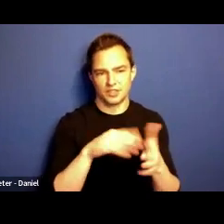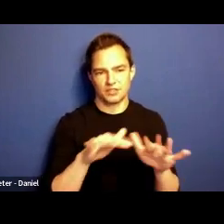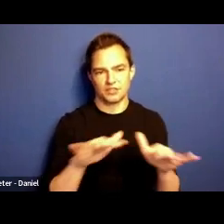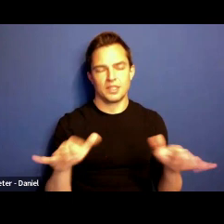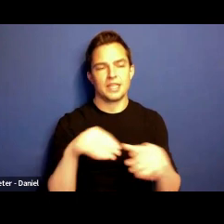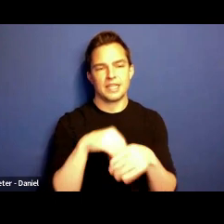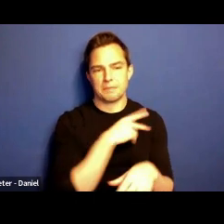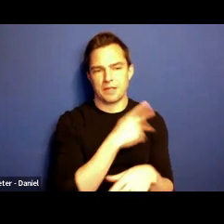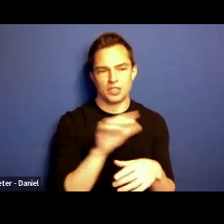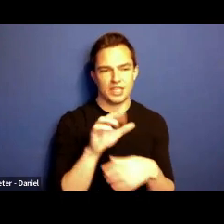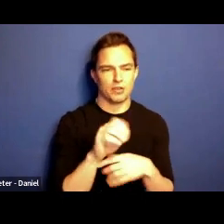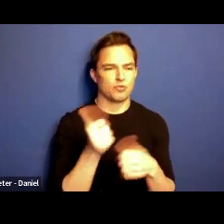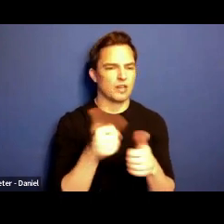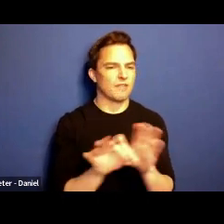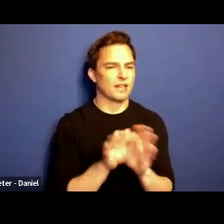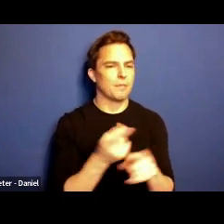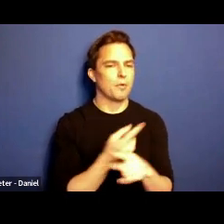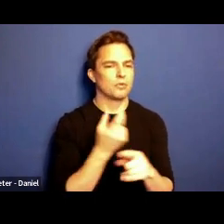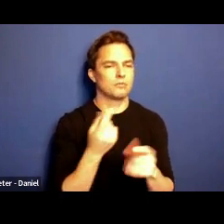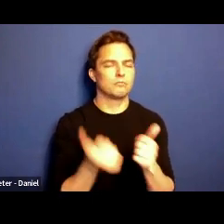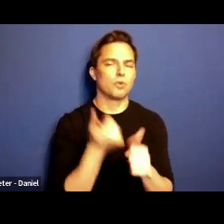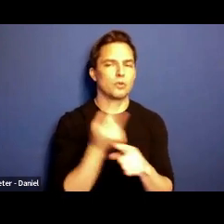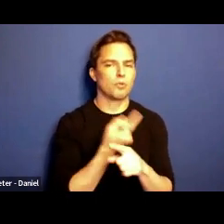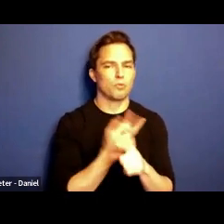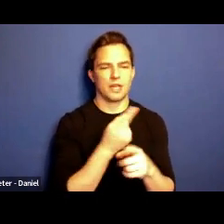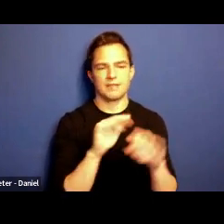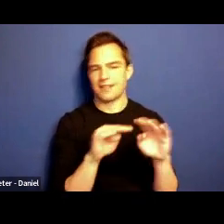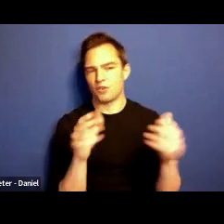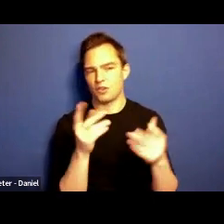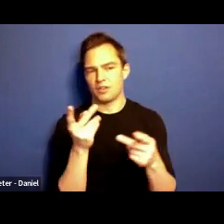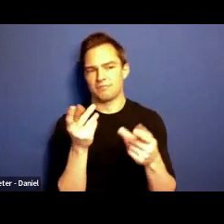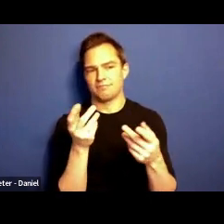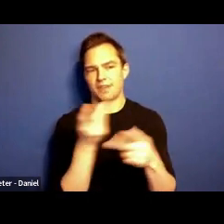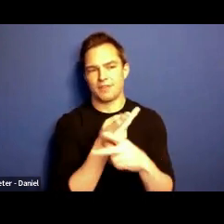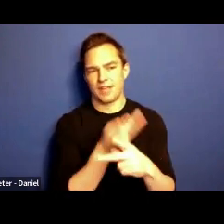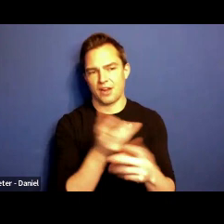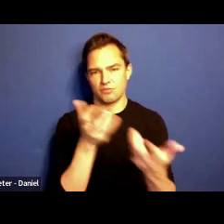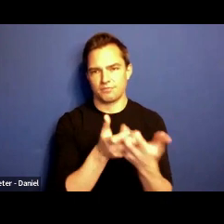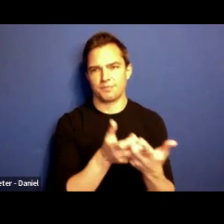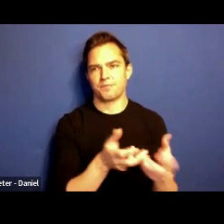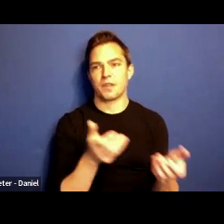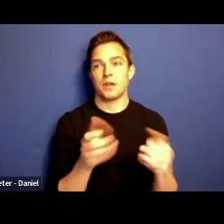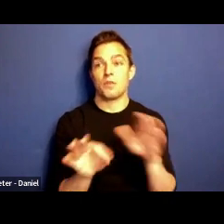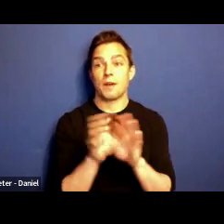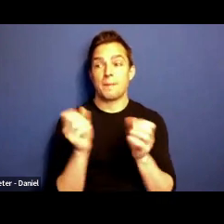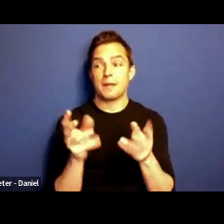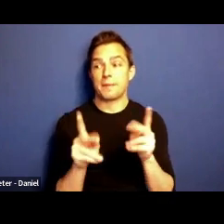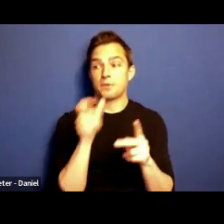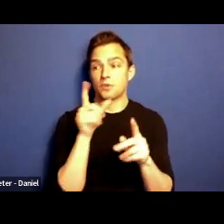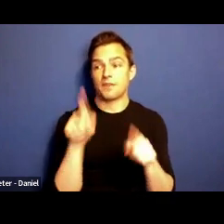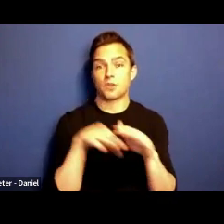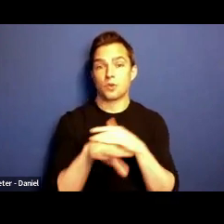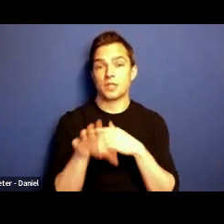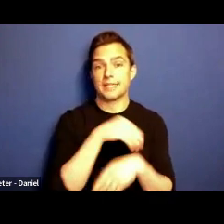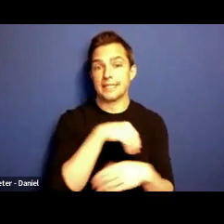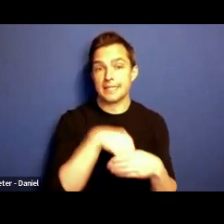most appropriate level of care that they need. But the crisis systems found many people don't need to go to an inpatient bed if